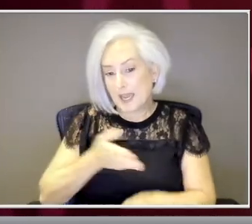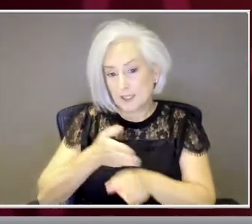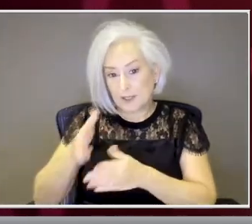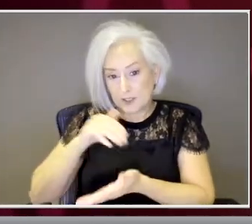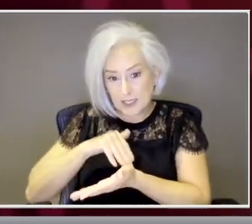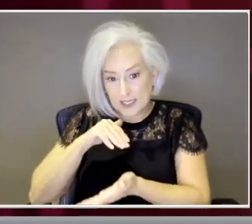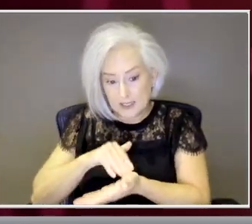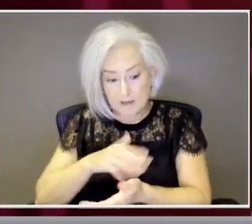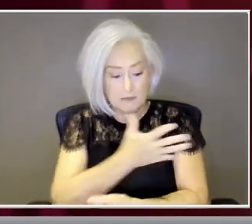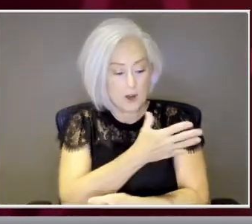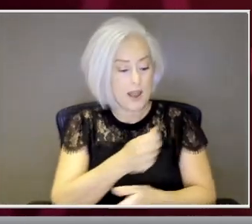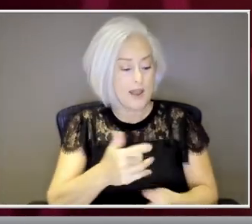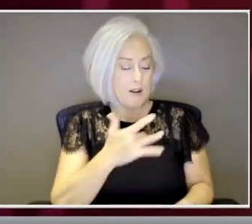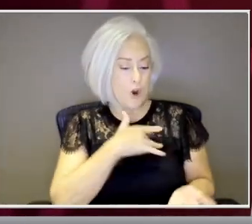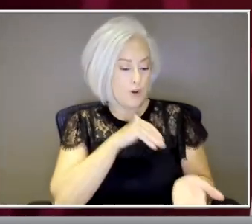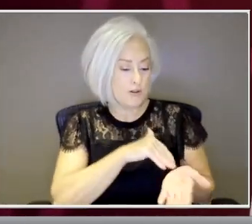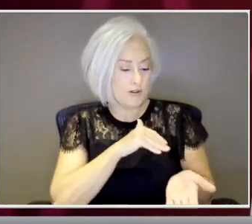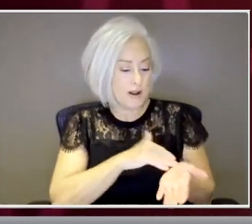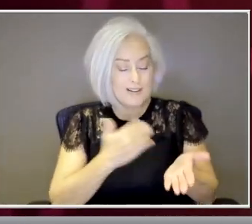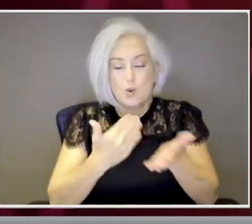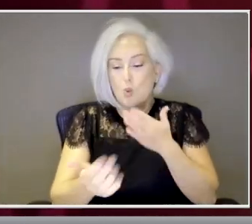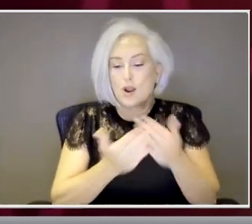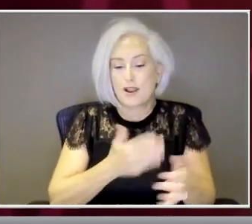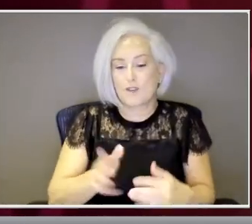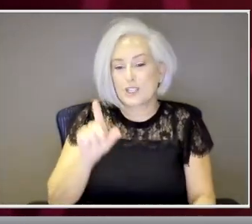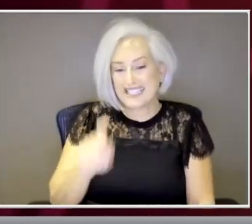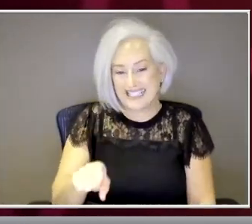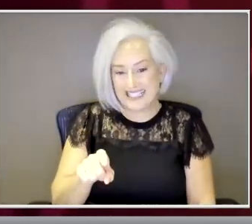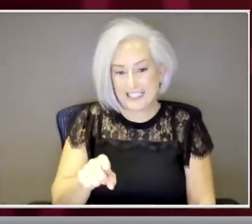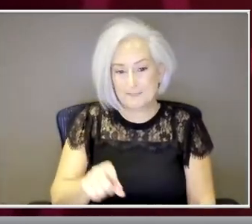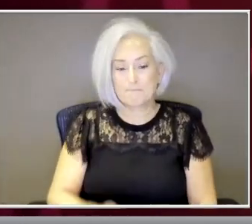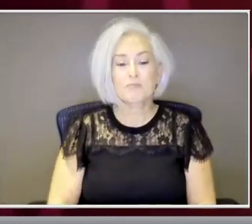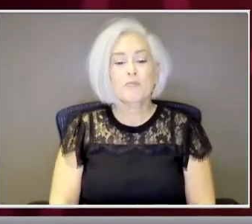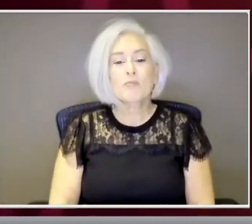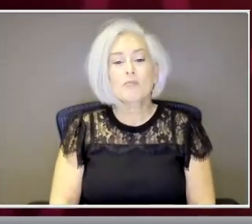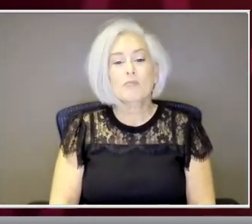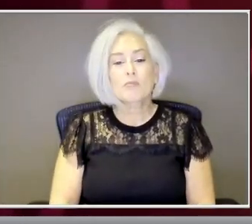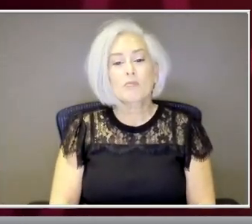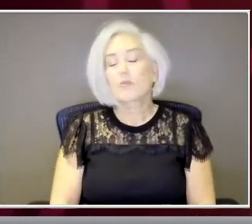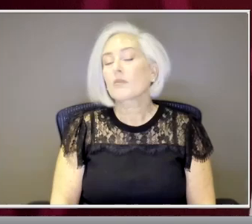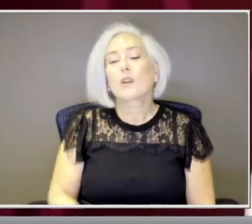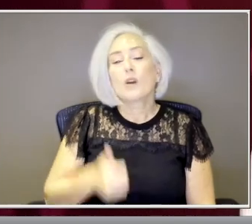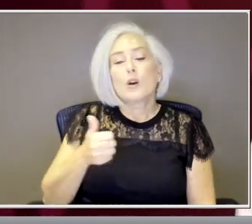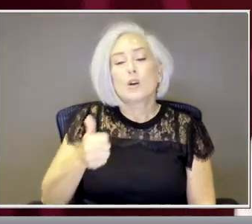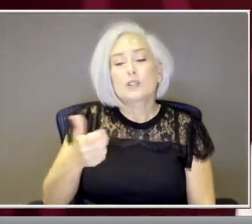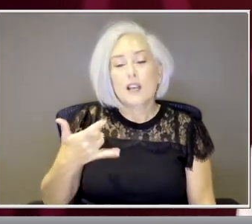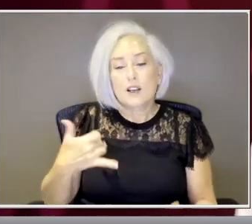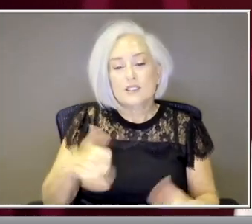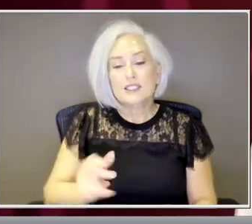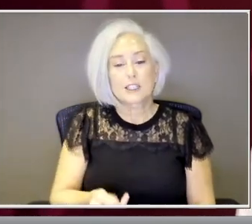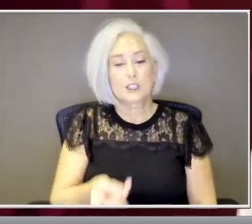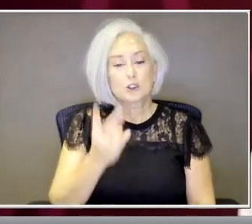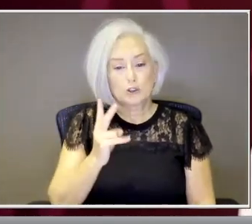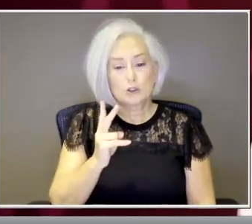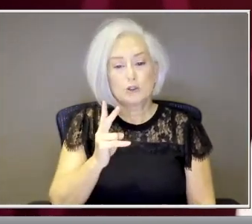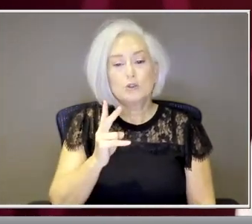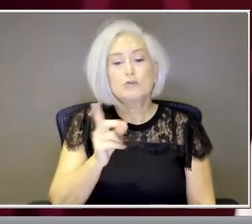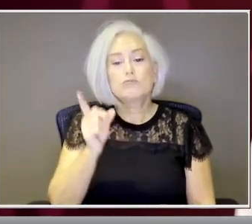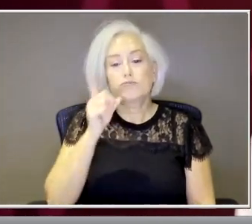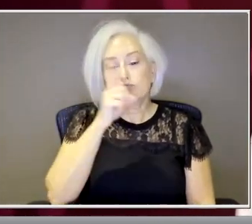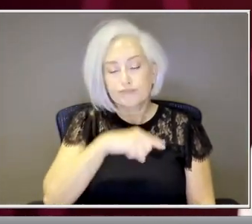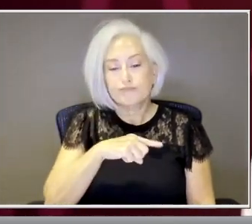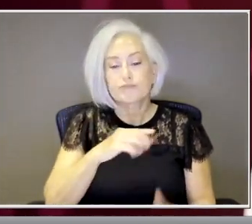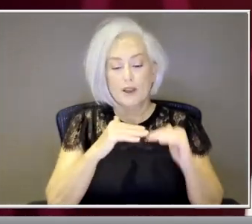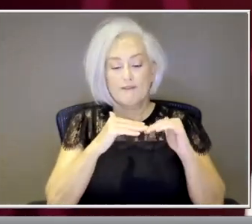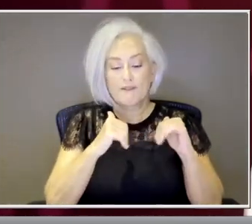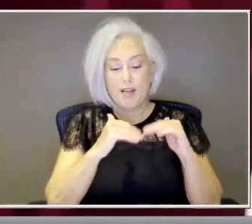her, when she needs her, when she needs us. She still has 2 mechanical heart valves, and so we'll help manage the blood thinners